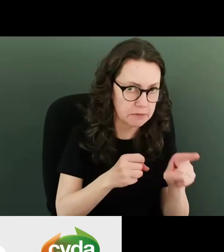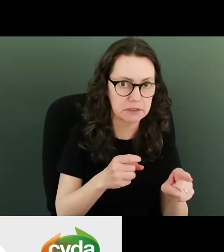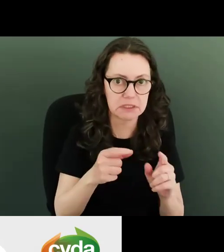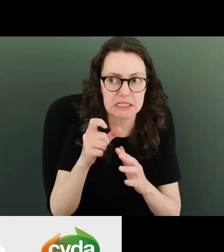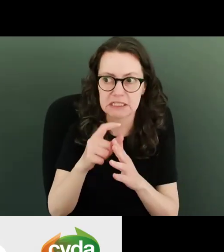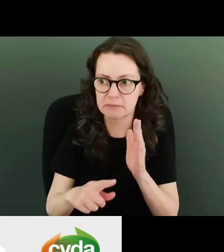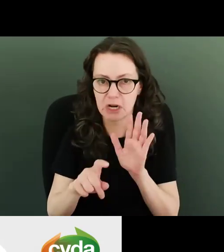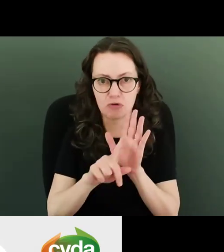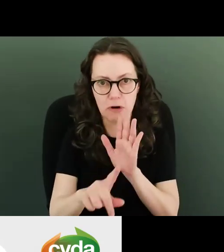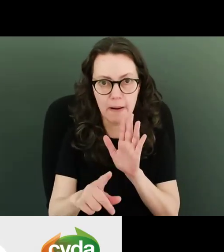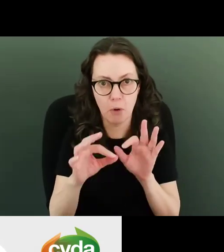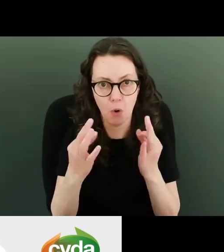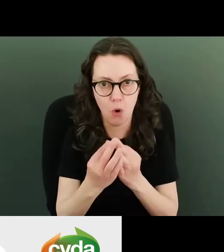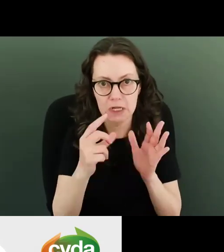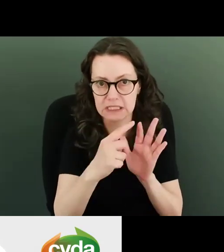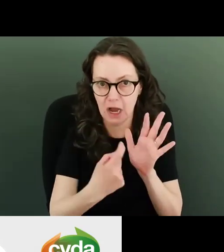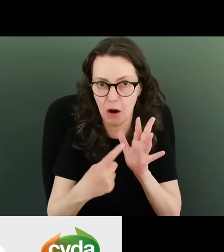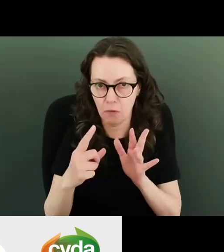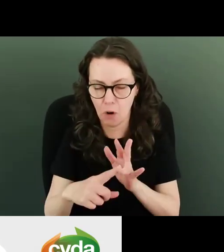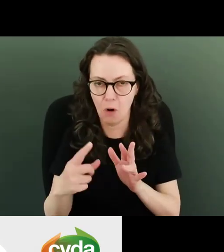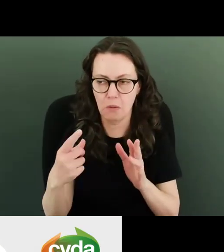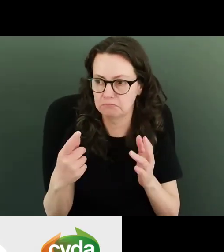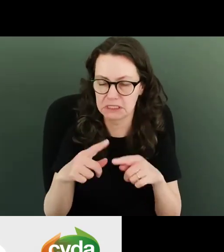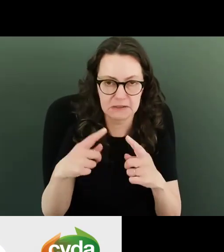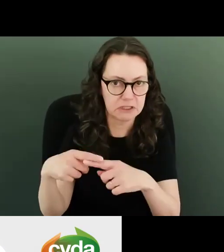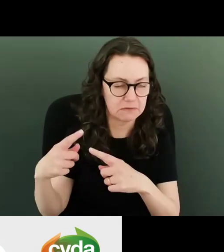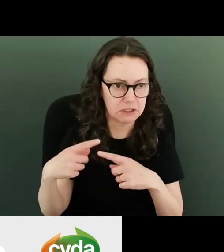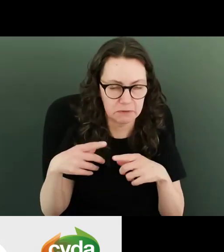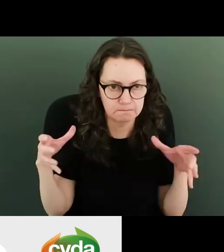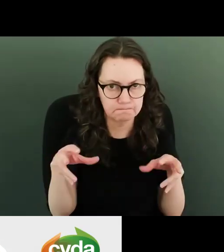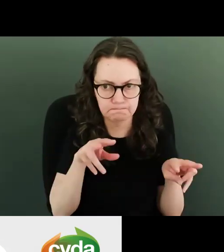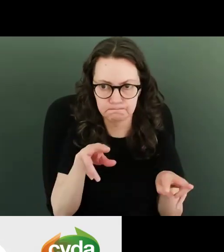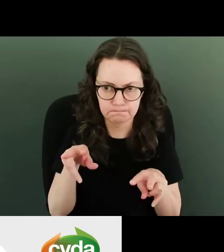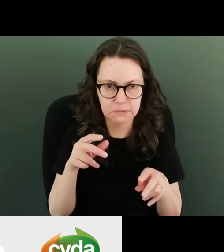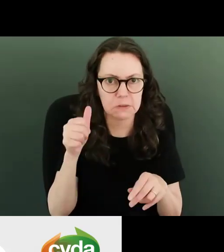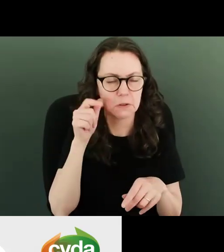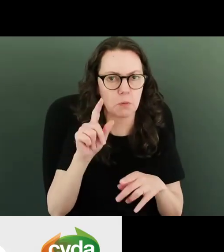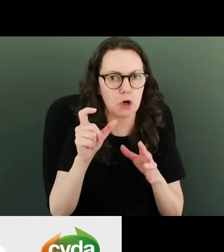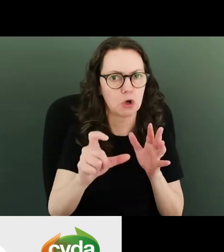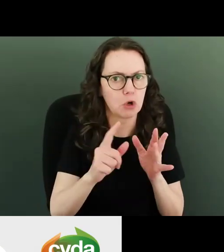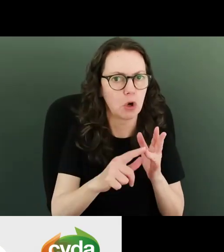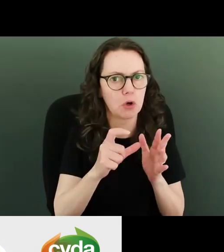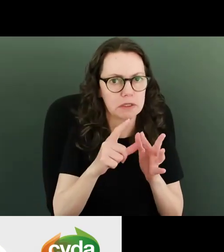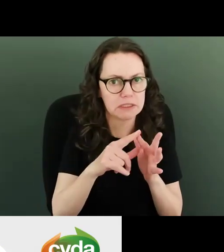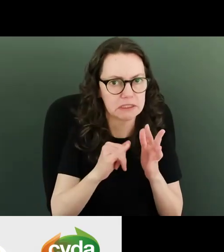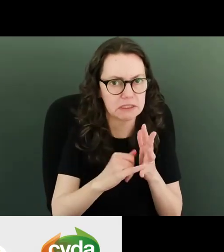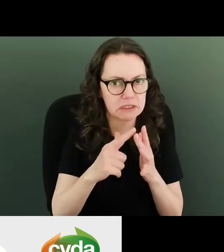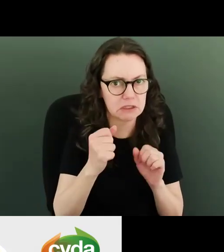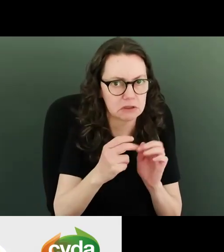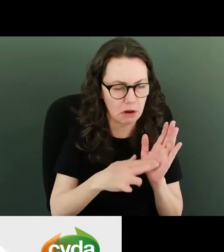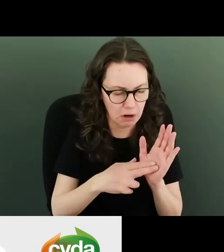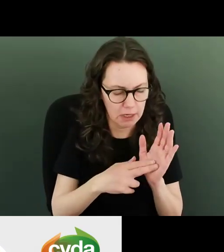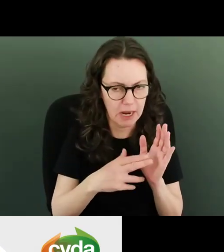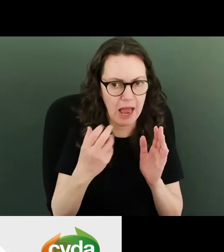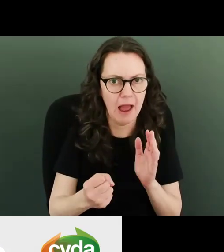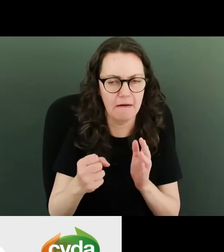disability representative organisations and other stakeholders that can learn about co-design and centering lived experience to